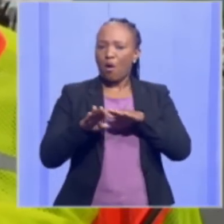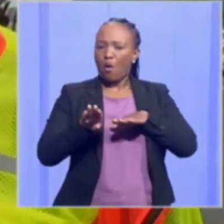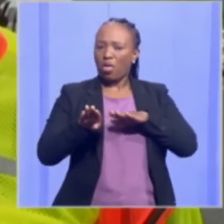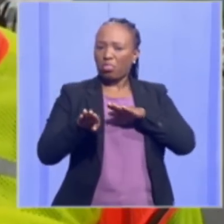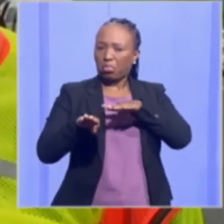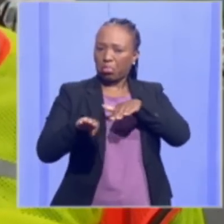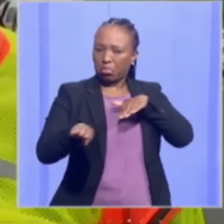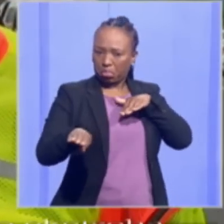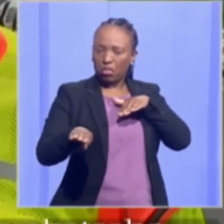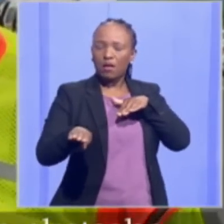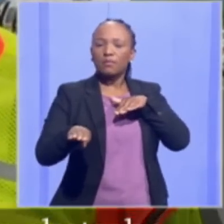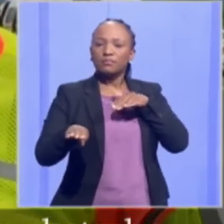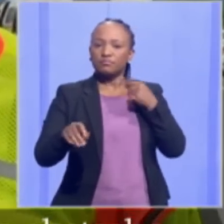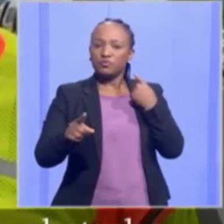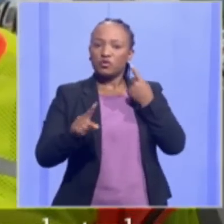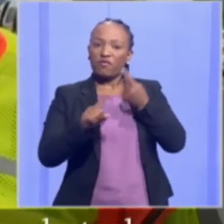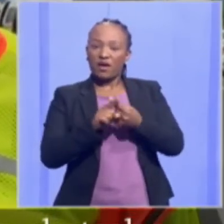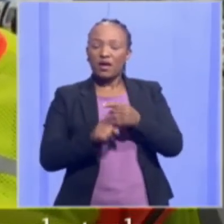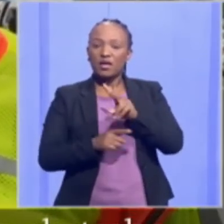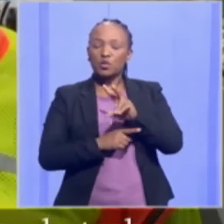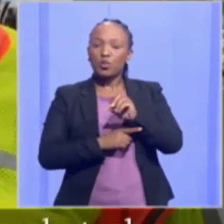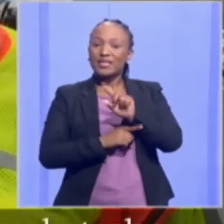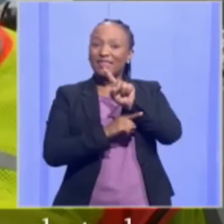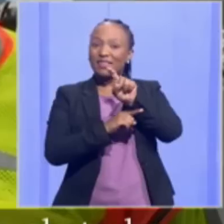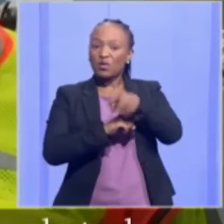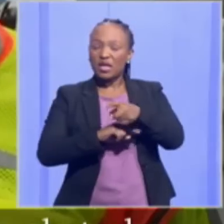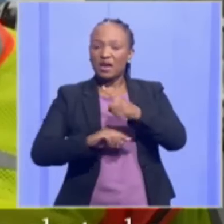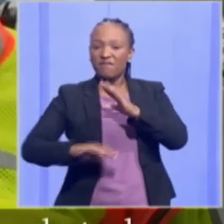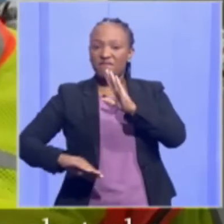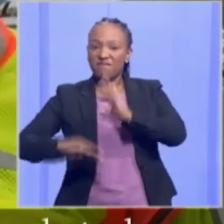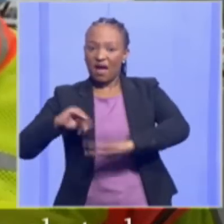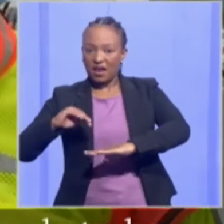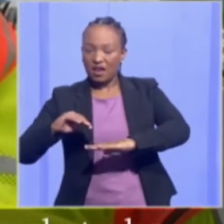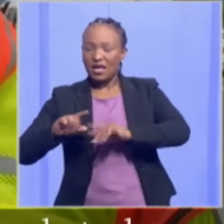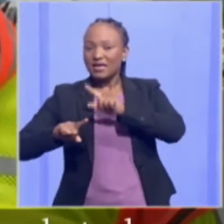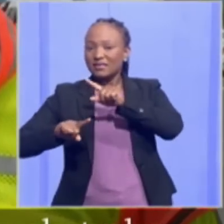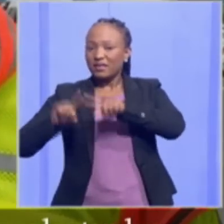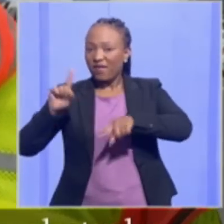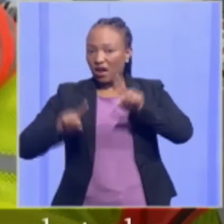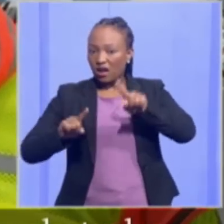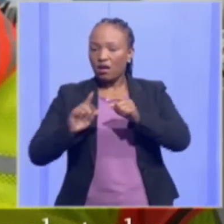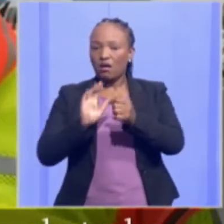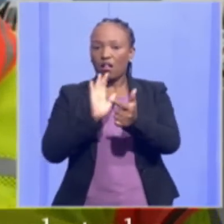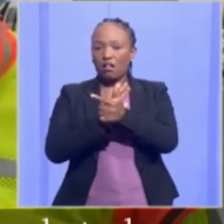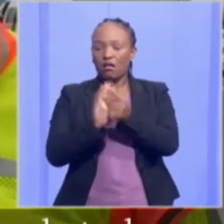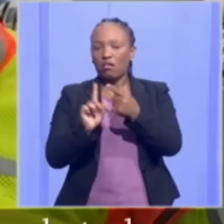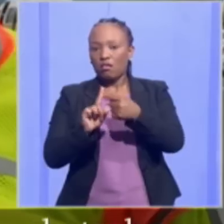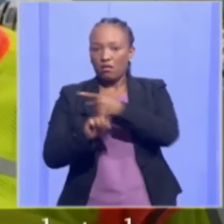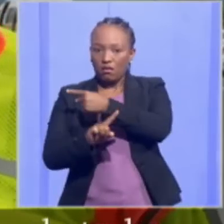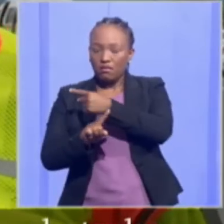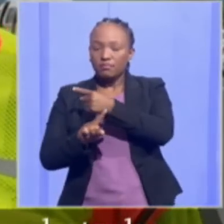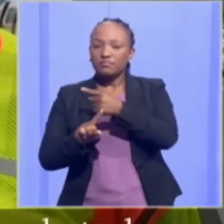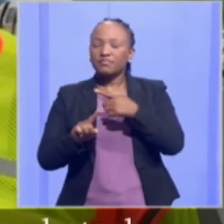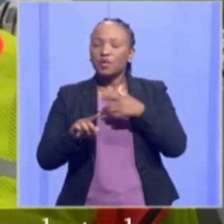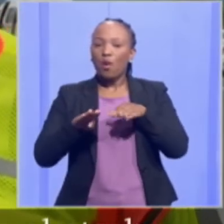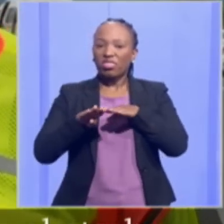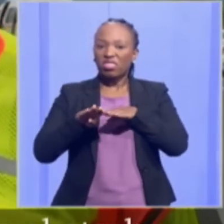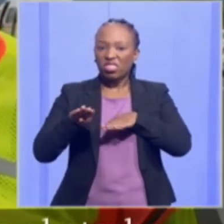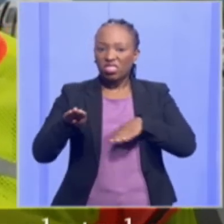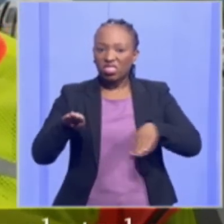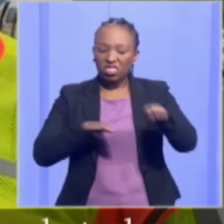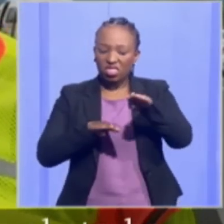over 20,000 traffic summonses for various offences ranging from overtaking dangerously